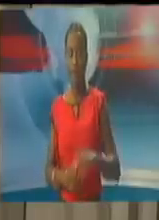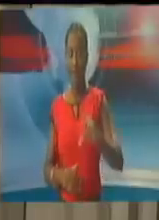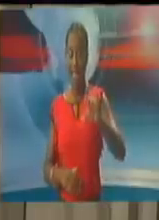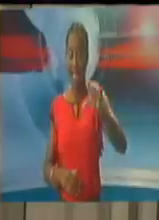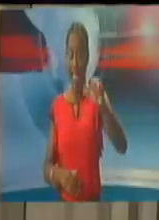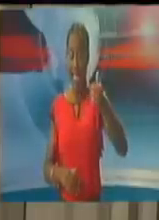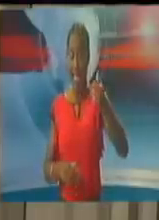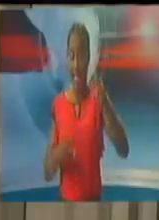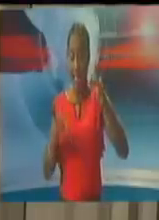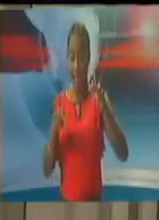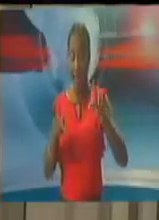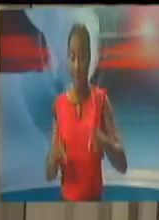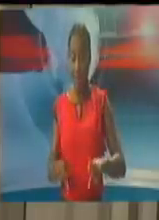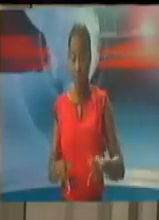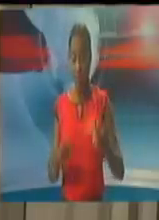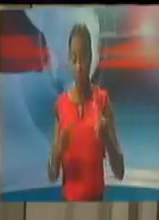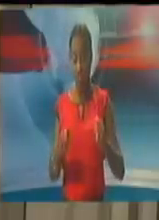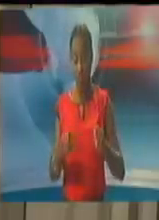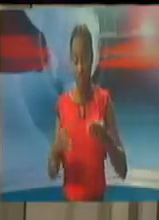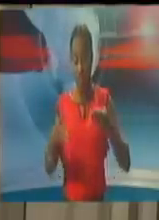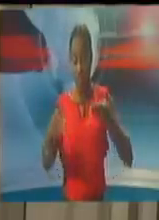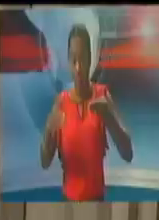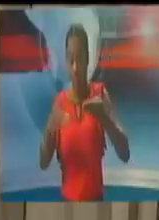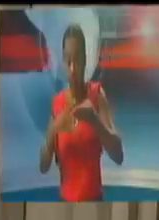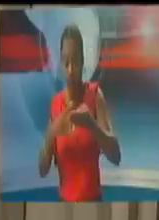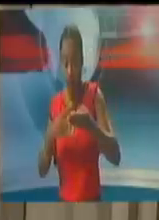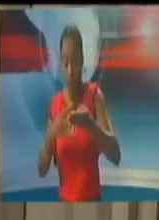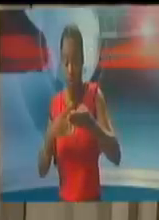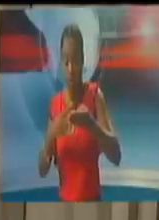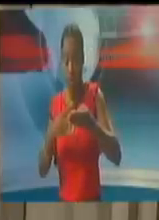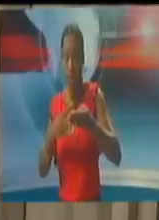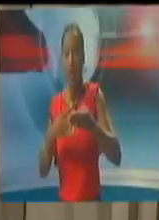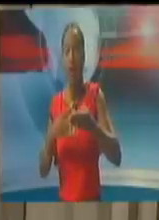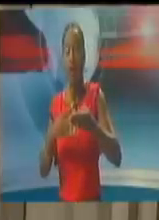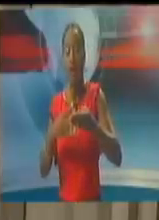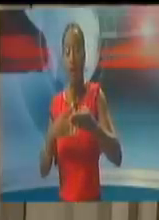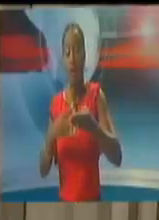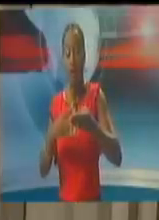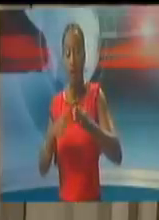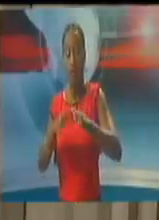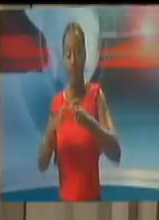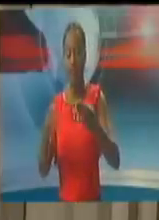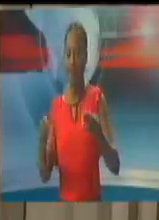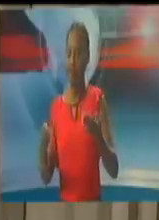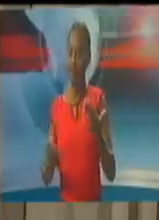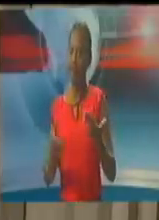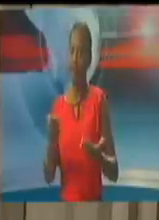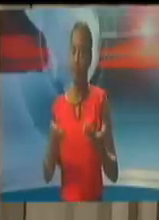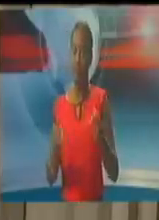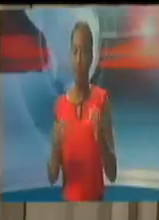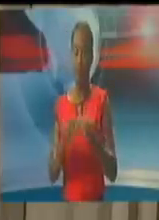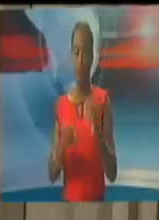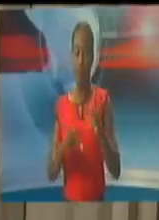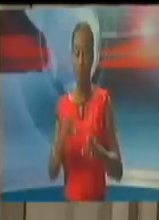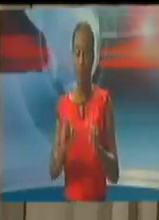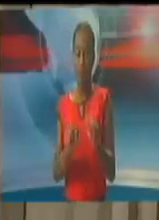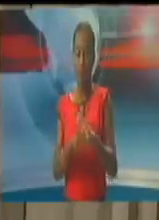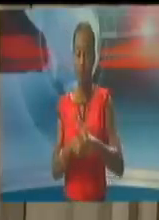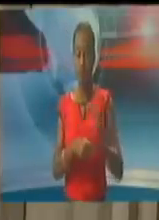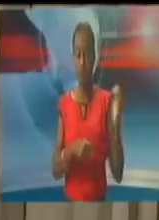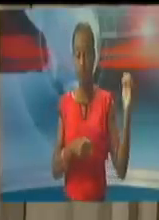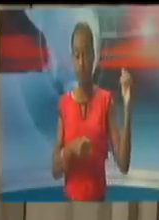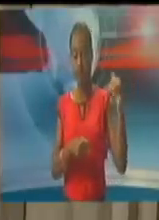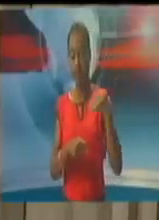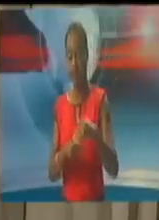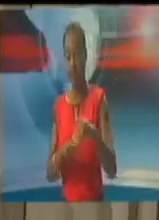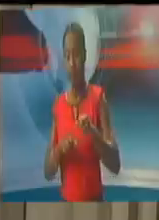stage has the potential to start importing the virus back into our environment. And the